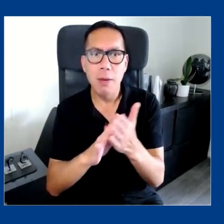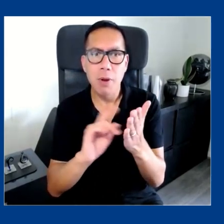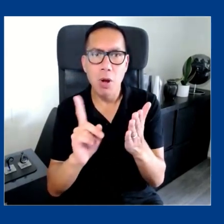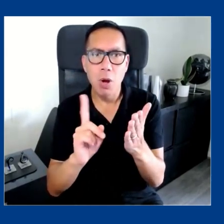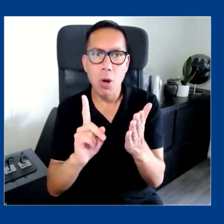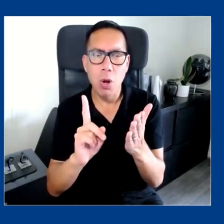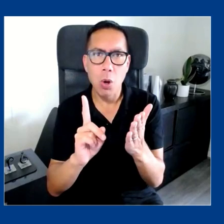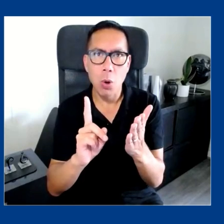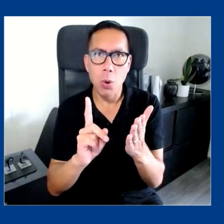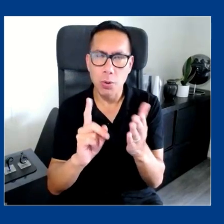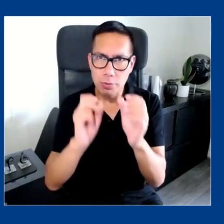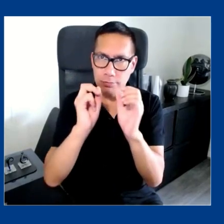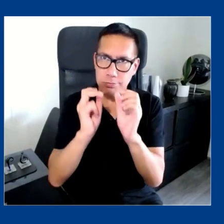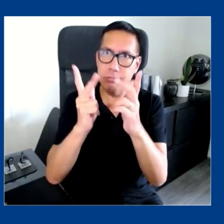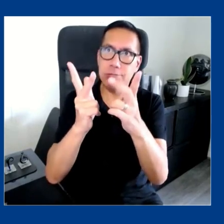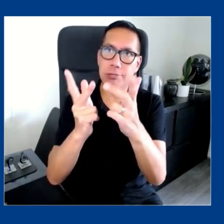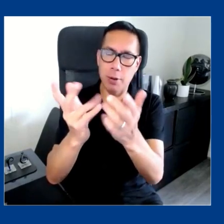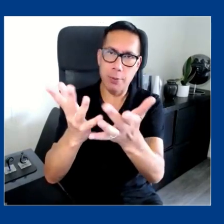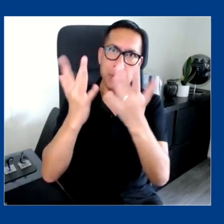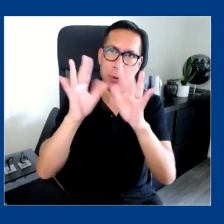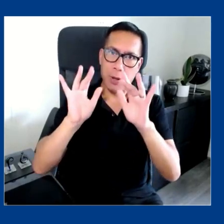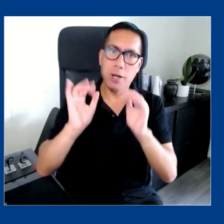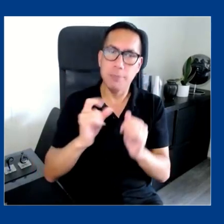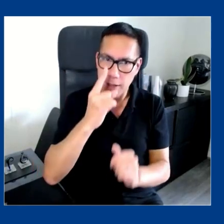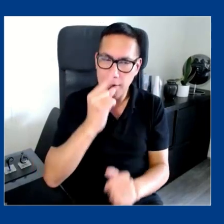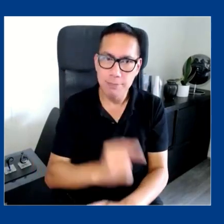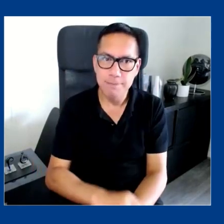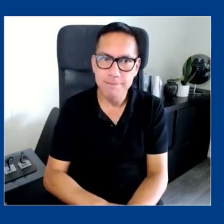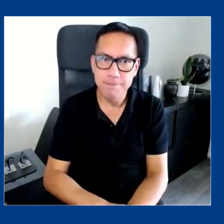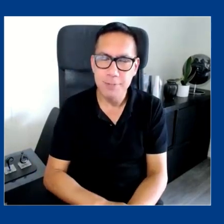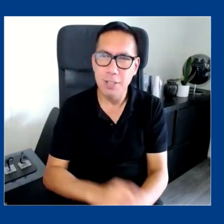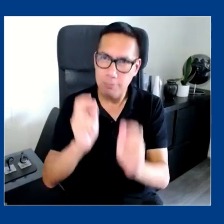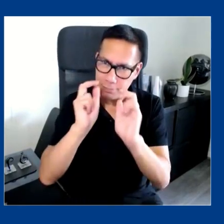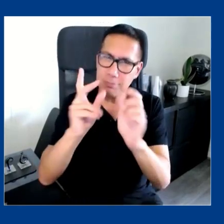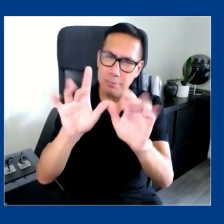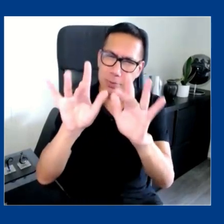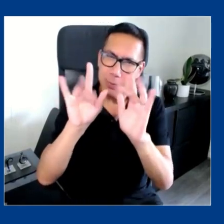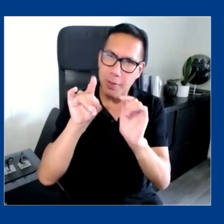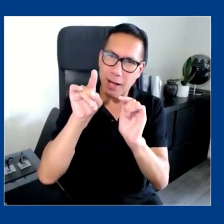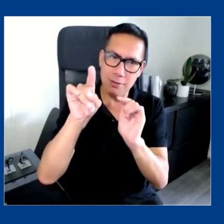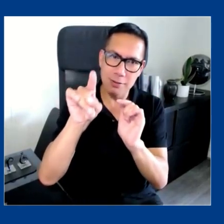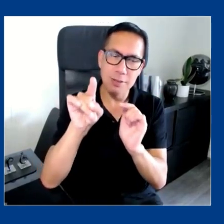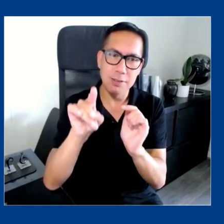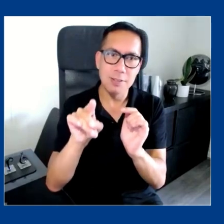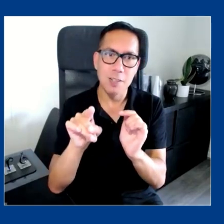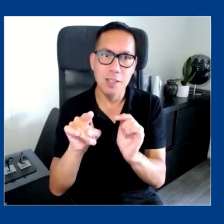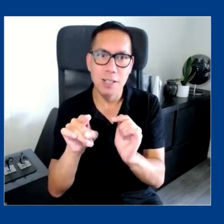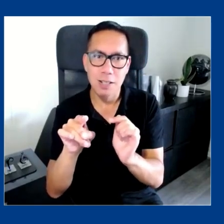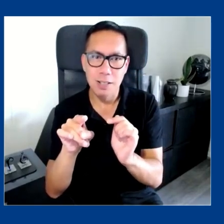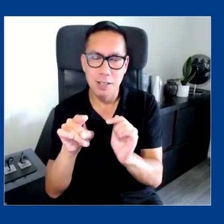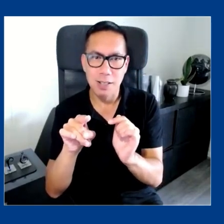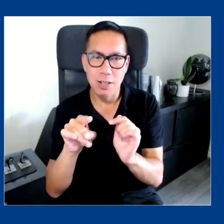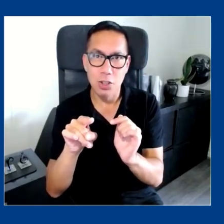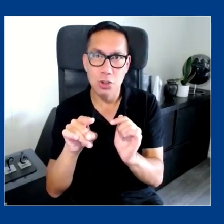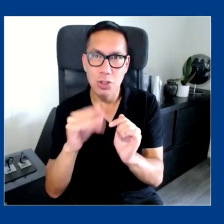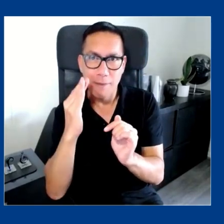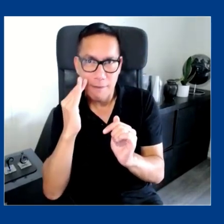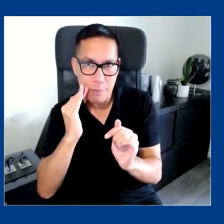enlightening. It's, yeah, so it's both, that's female and male, and